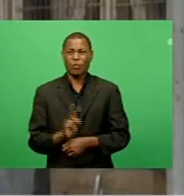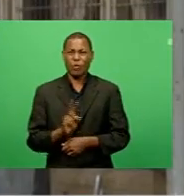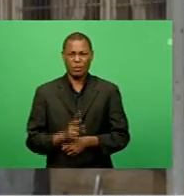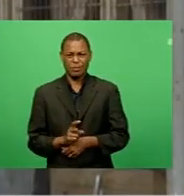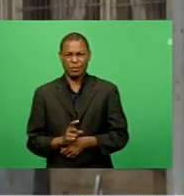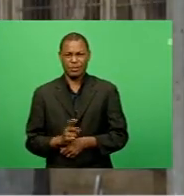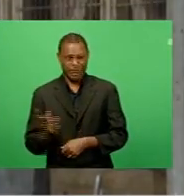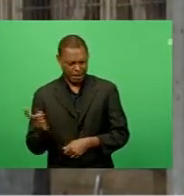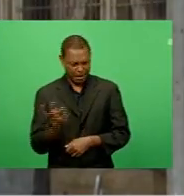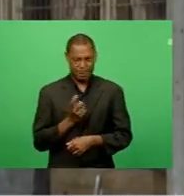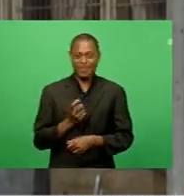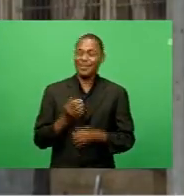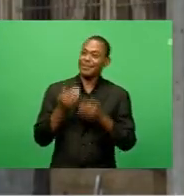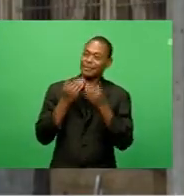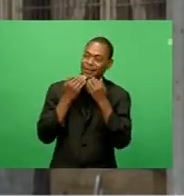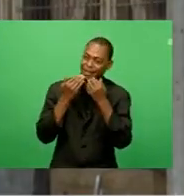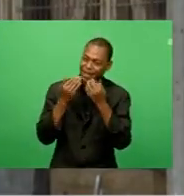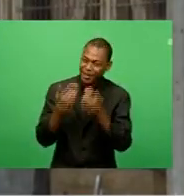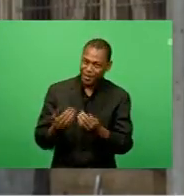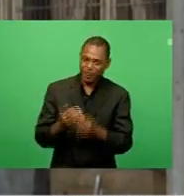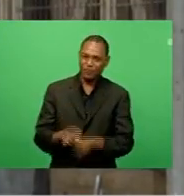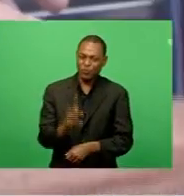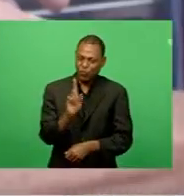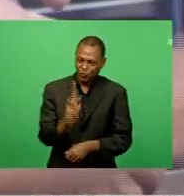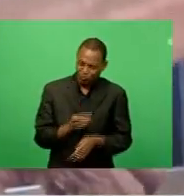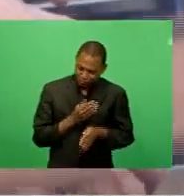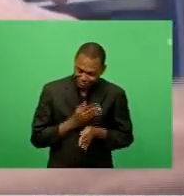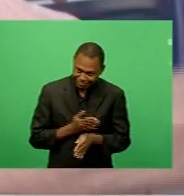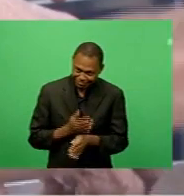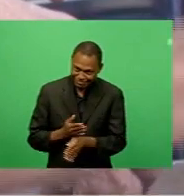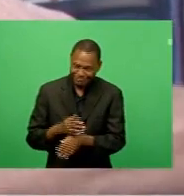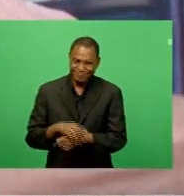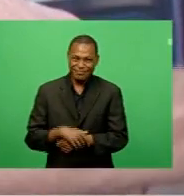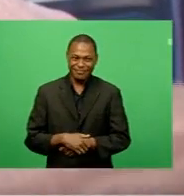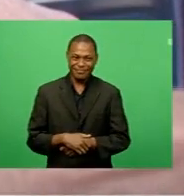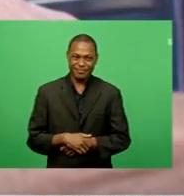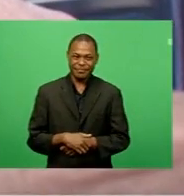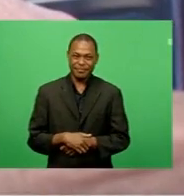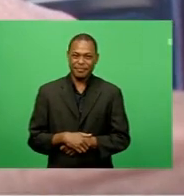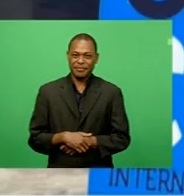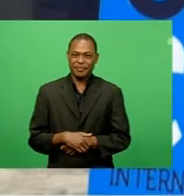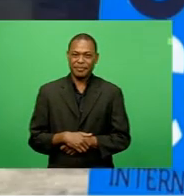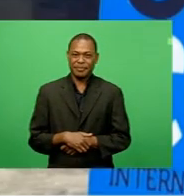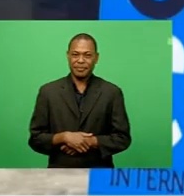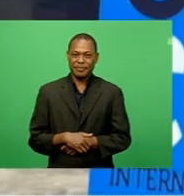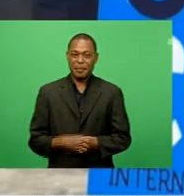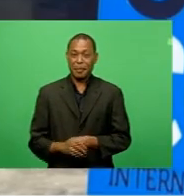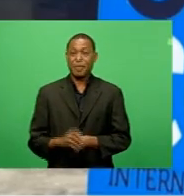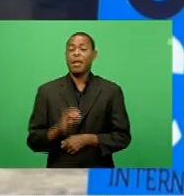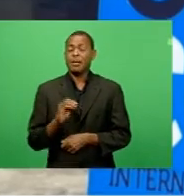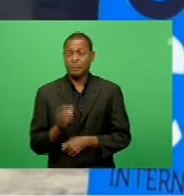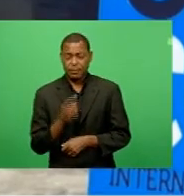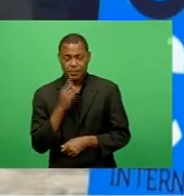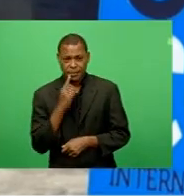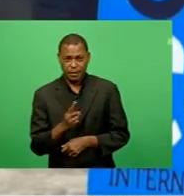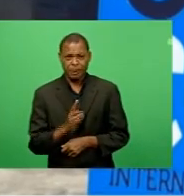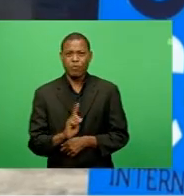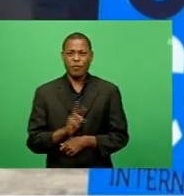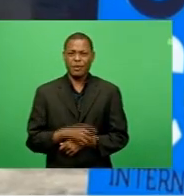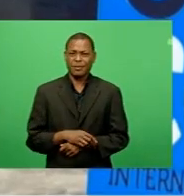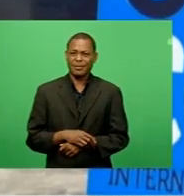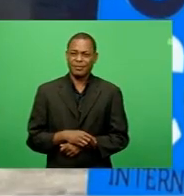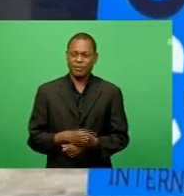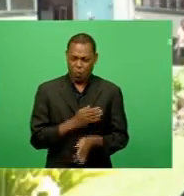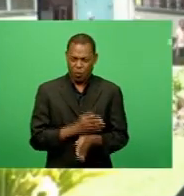say, thank you very much for doing this for me. Senior Welfare Officer Nilam Kumar says serving this elderly has